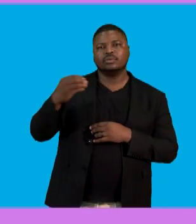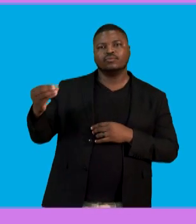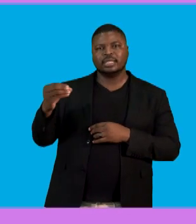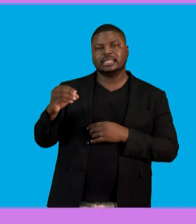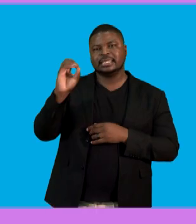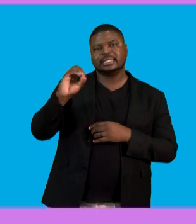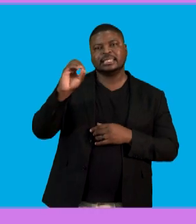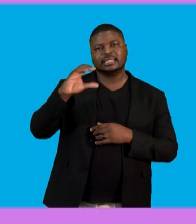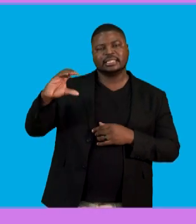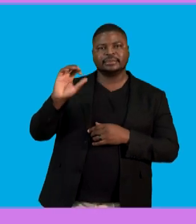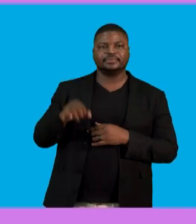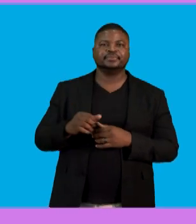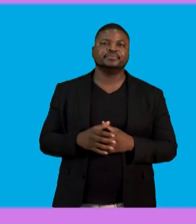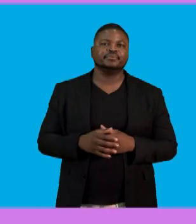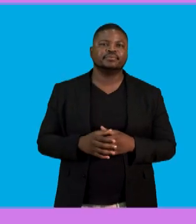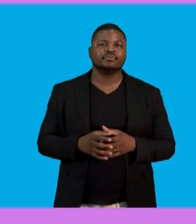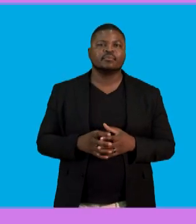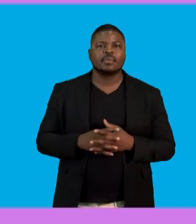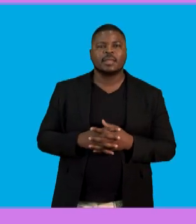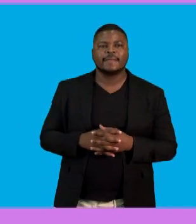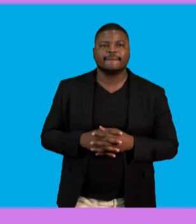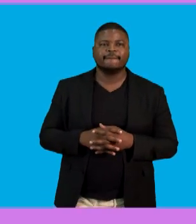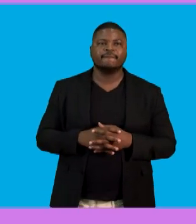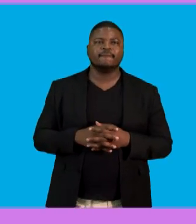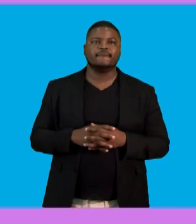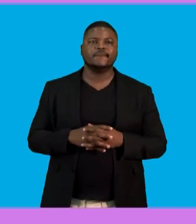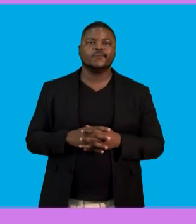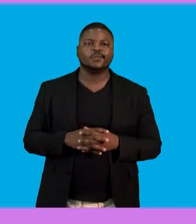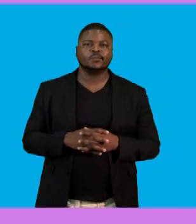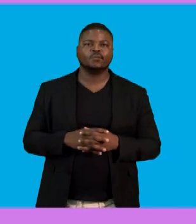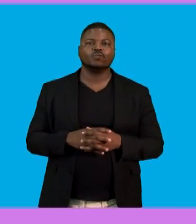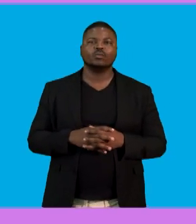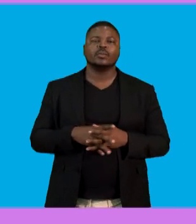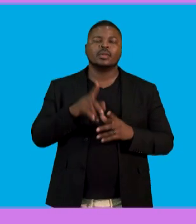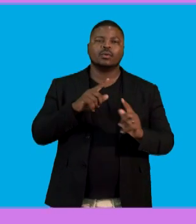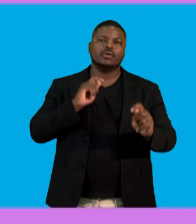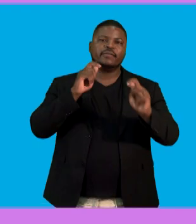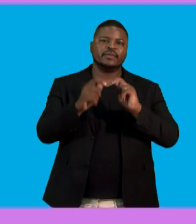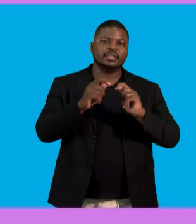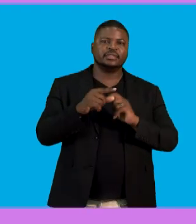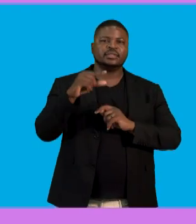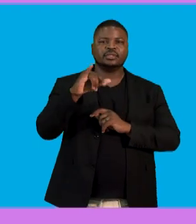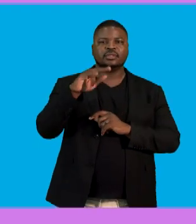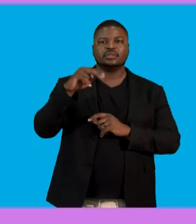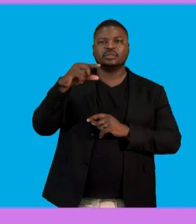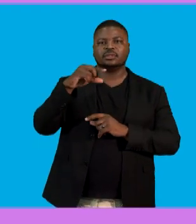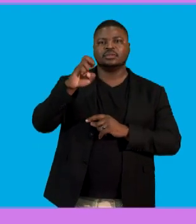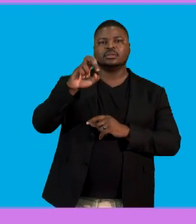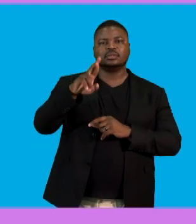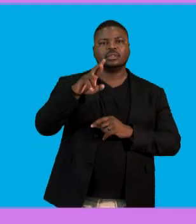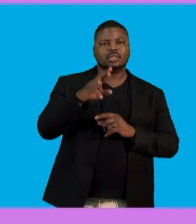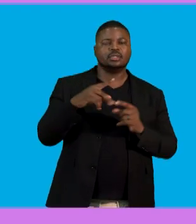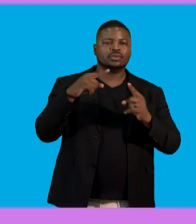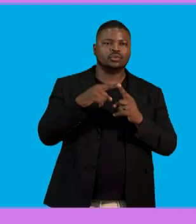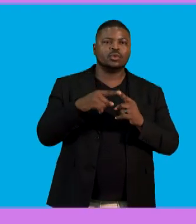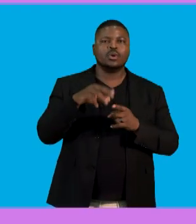degrees Celsius. F, convert the grated ginger to meters. Grated ginger to meters. Where